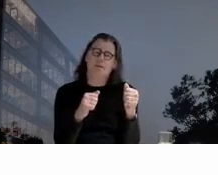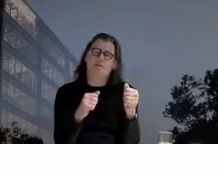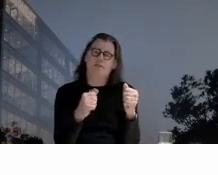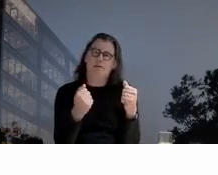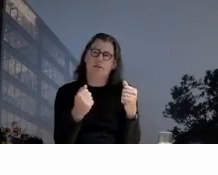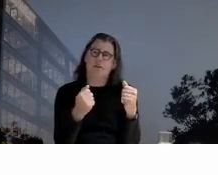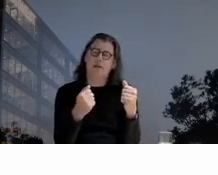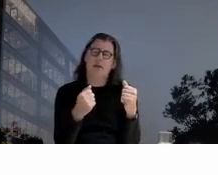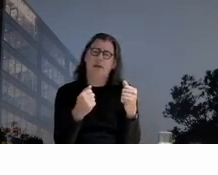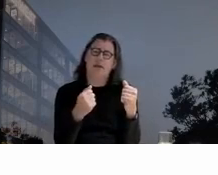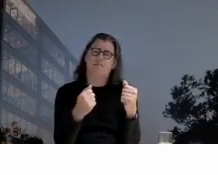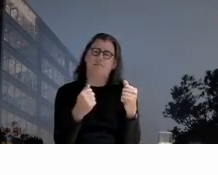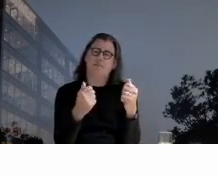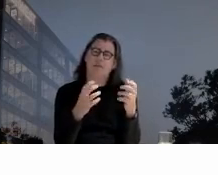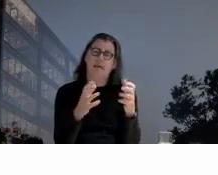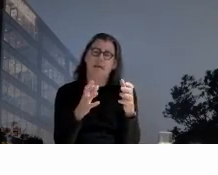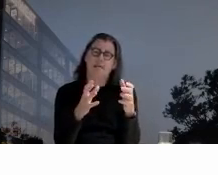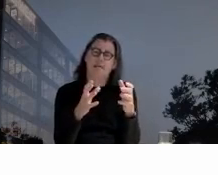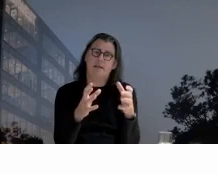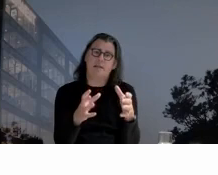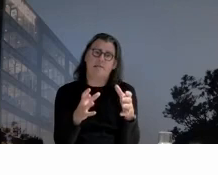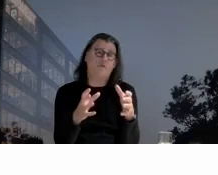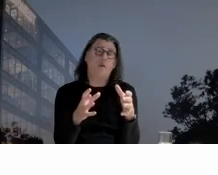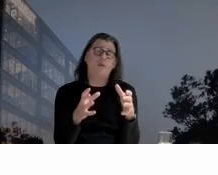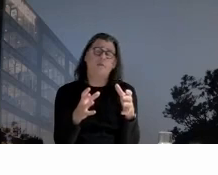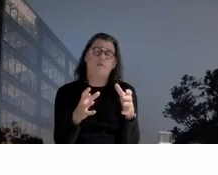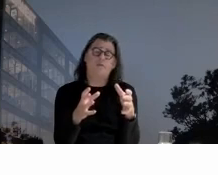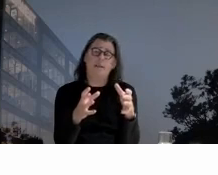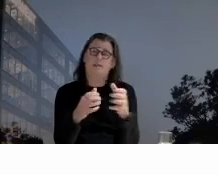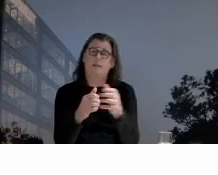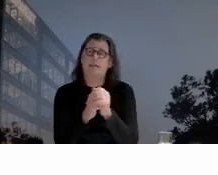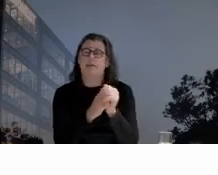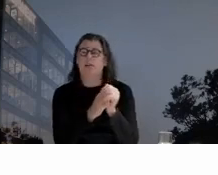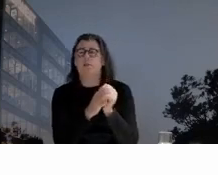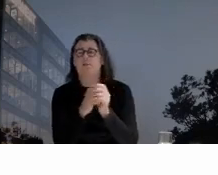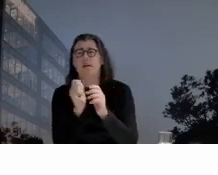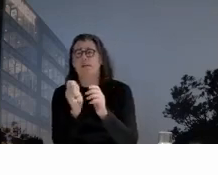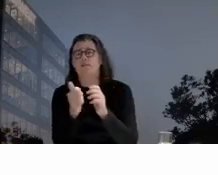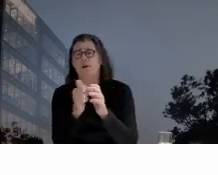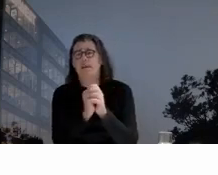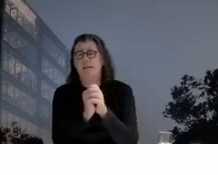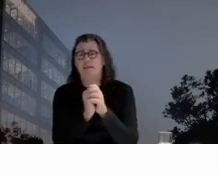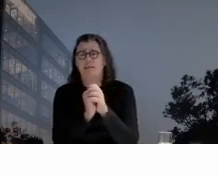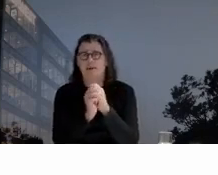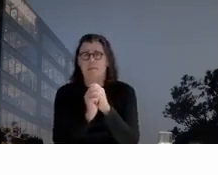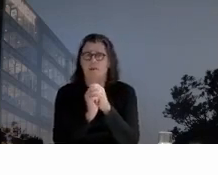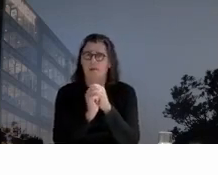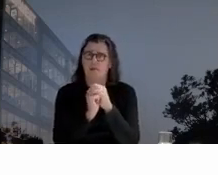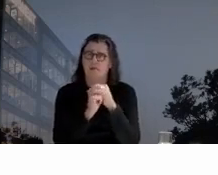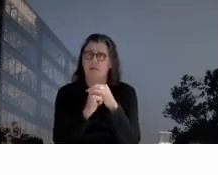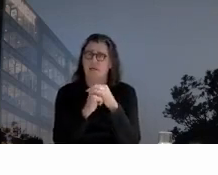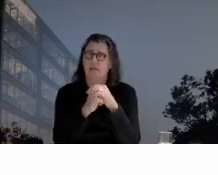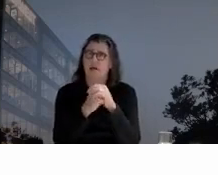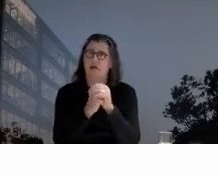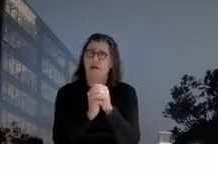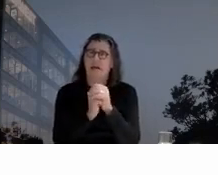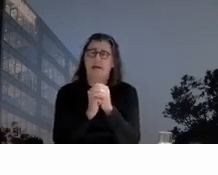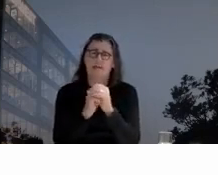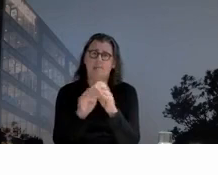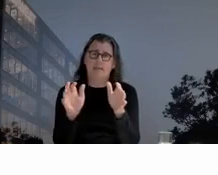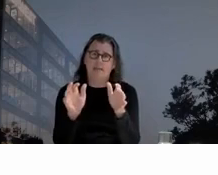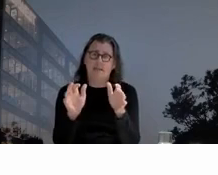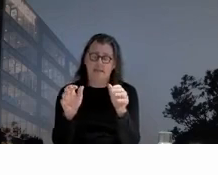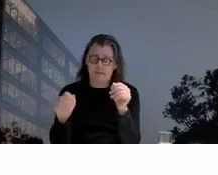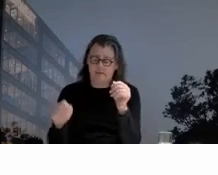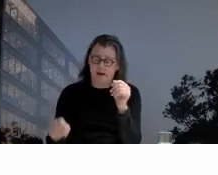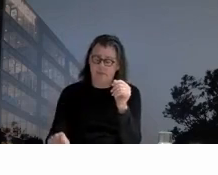spreadsheet of that structure as volumes effectively, drag and drop that into that blue box in the middle there, and